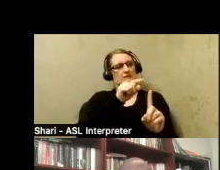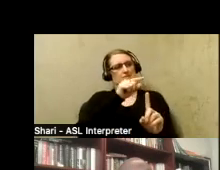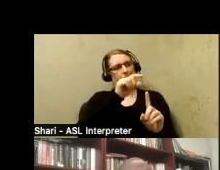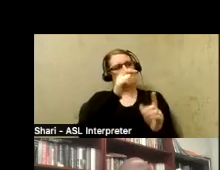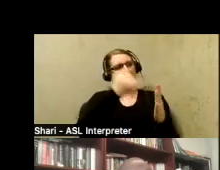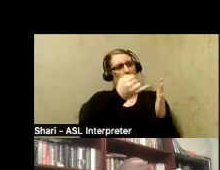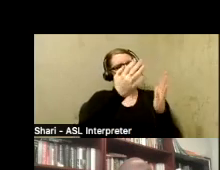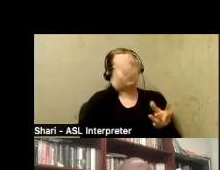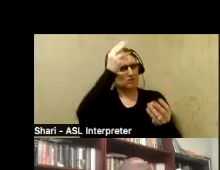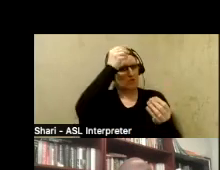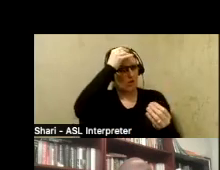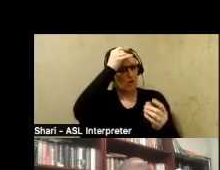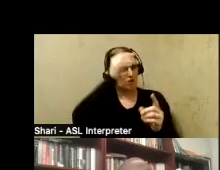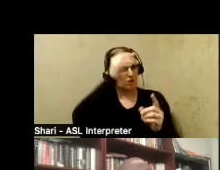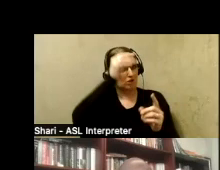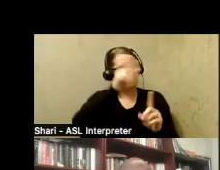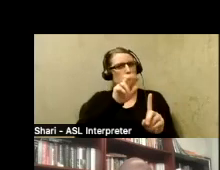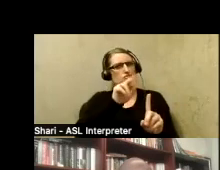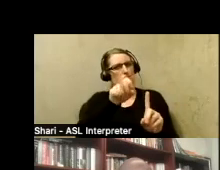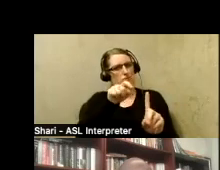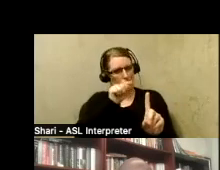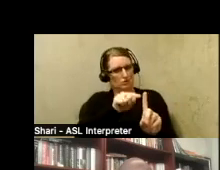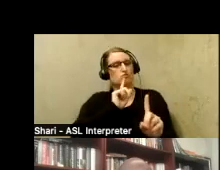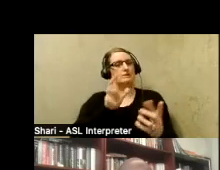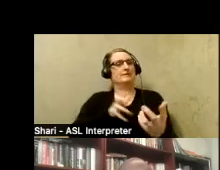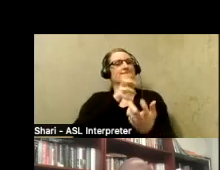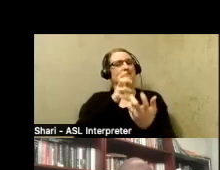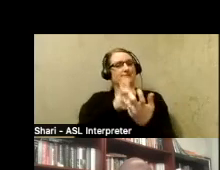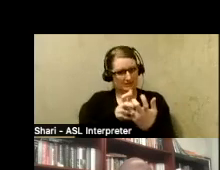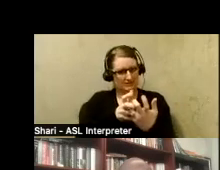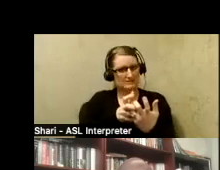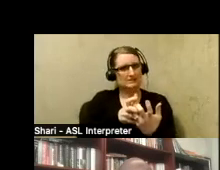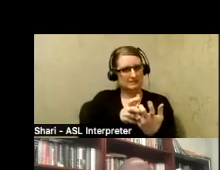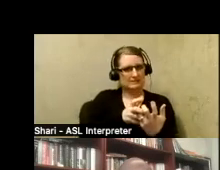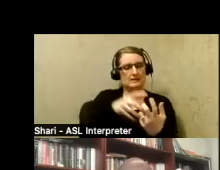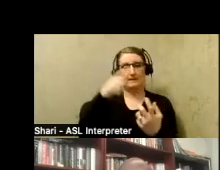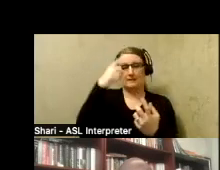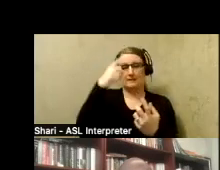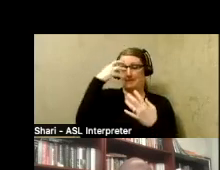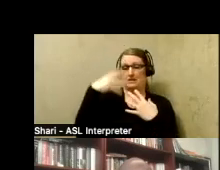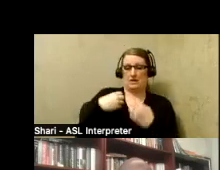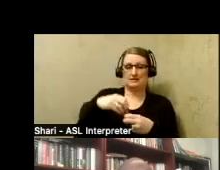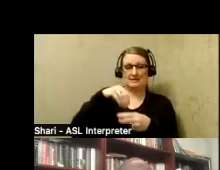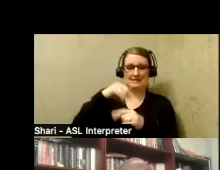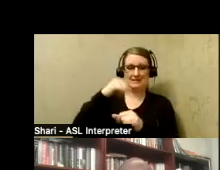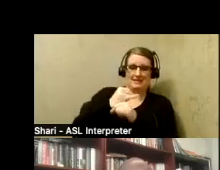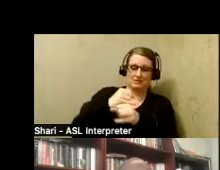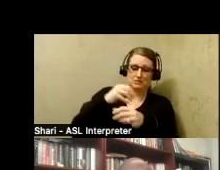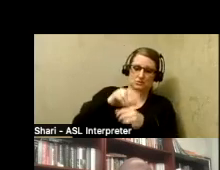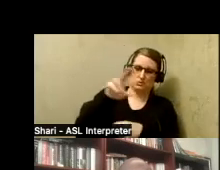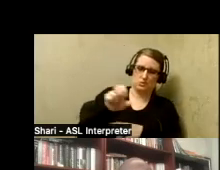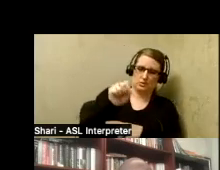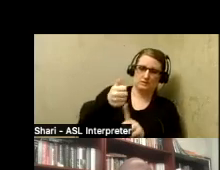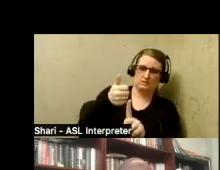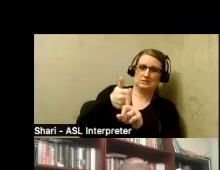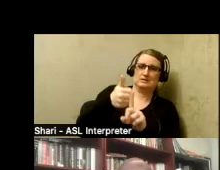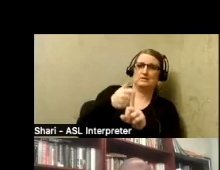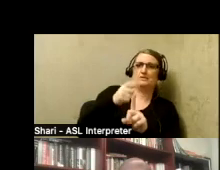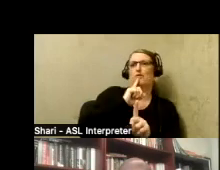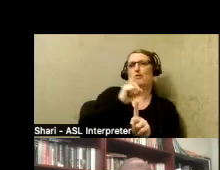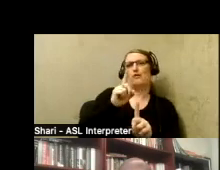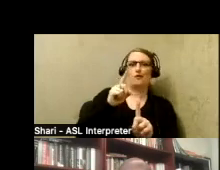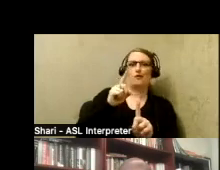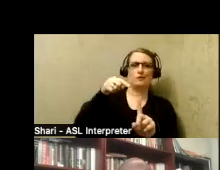thought, it's kind of fitting that the mental health in these institutions in the United States are themselves marked by